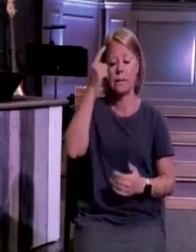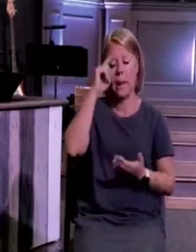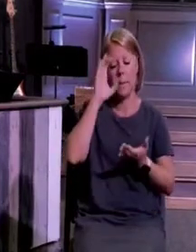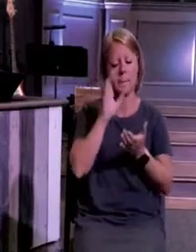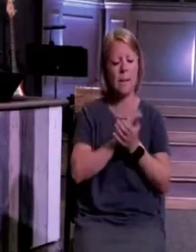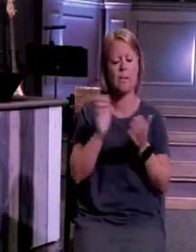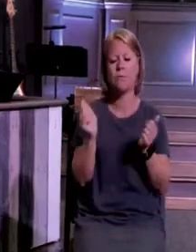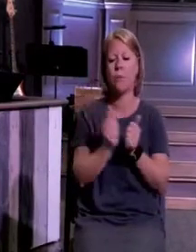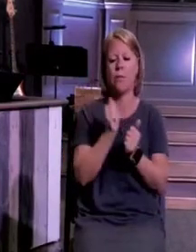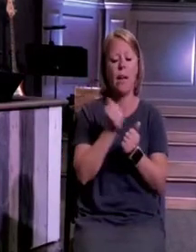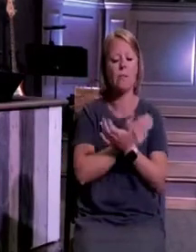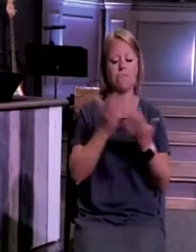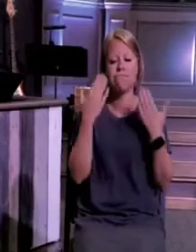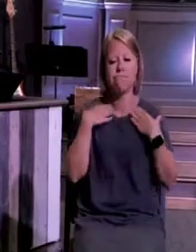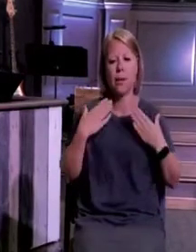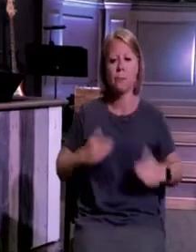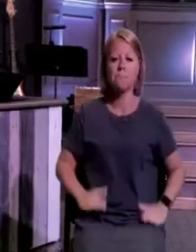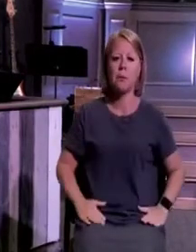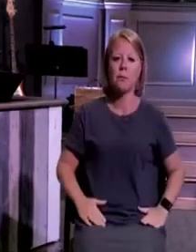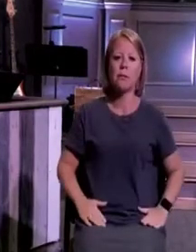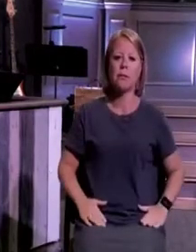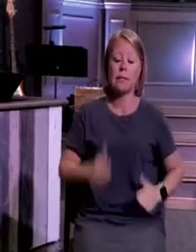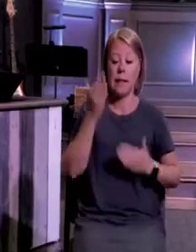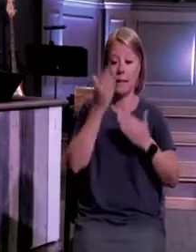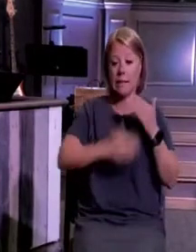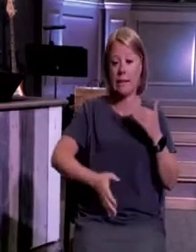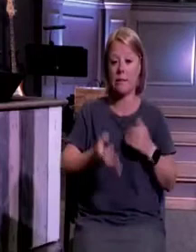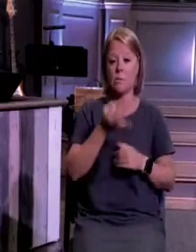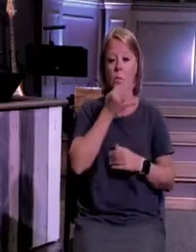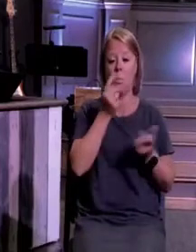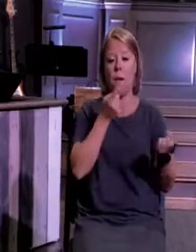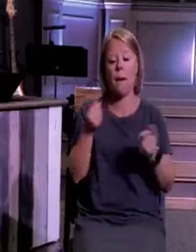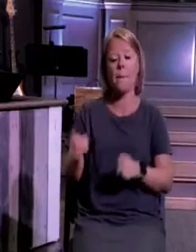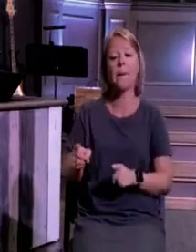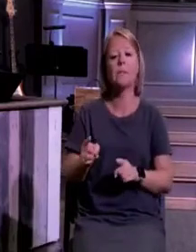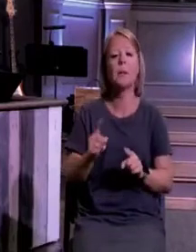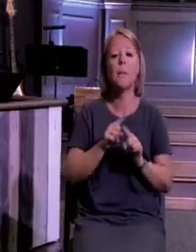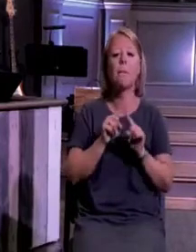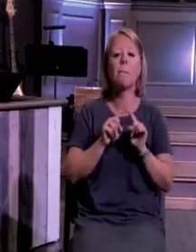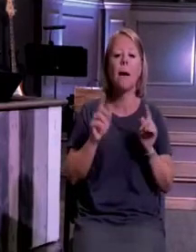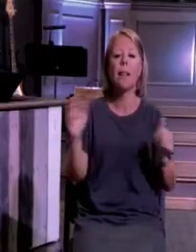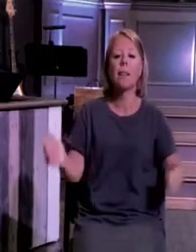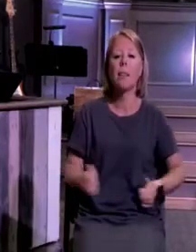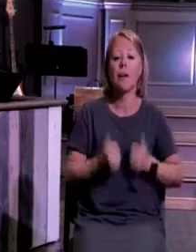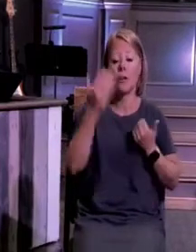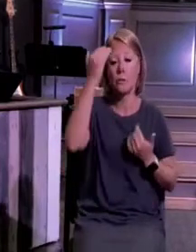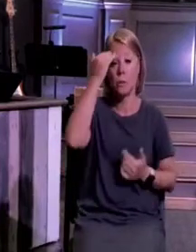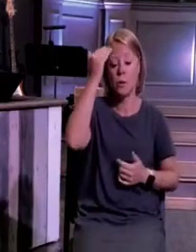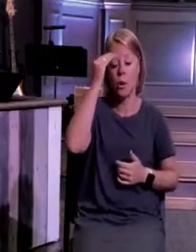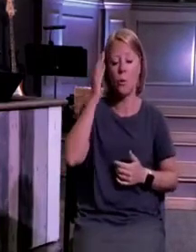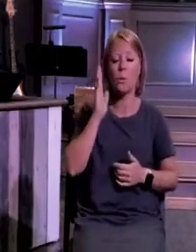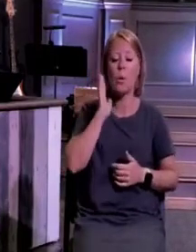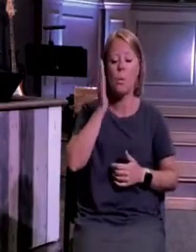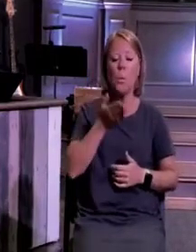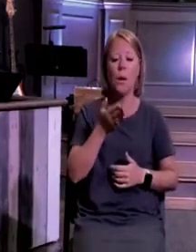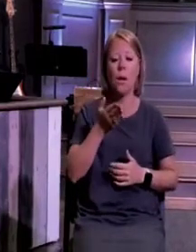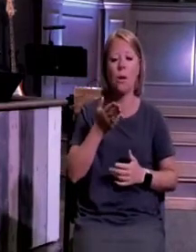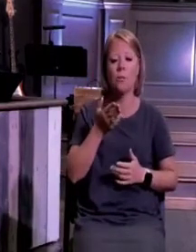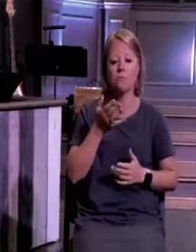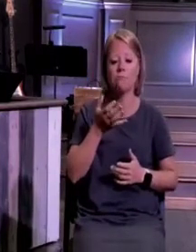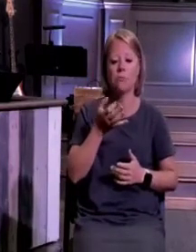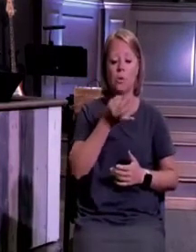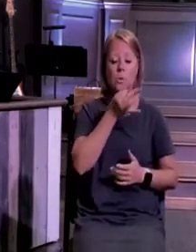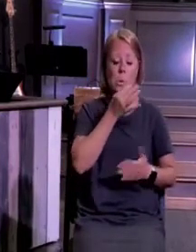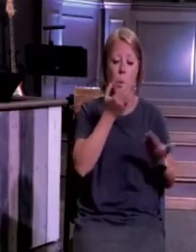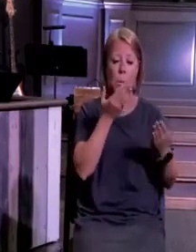every fiber that is within them, the end is near. That life as we know it is coming to a dramatic conclusion,